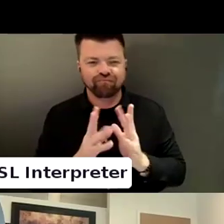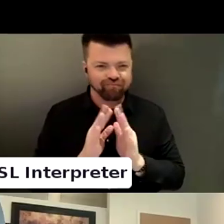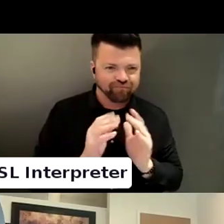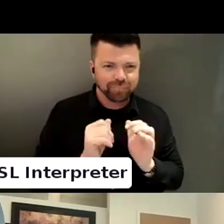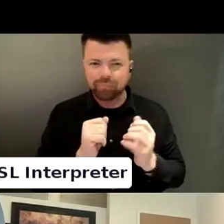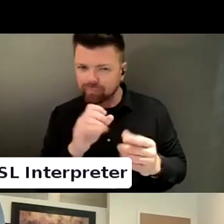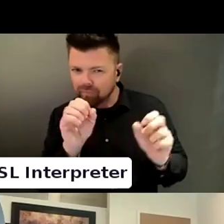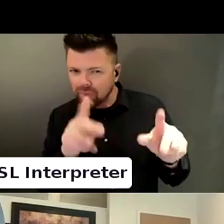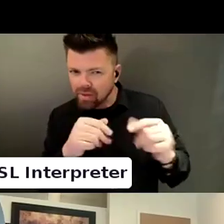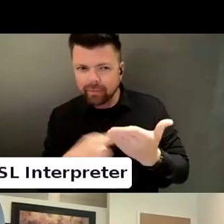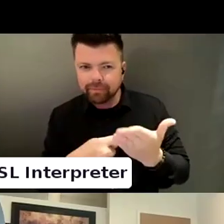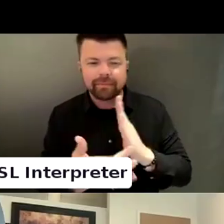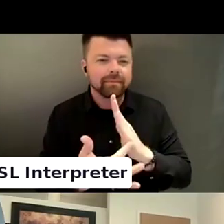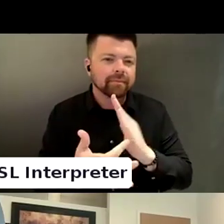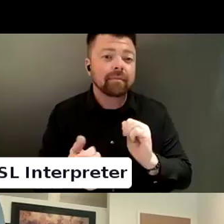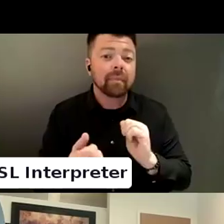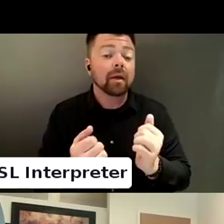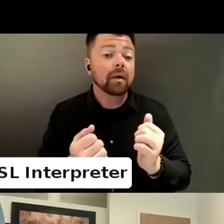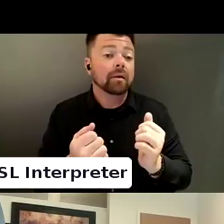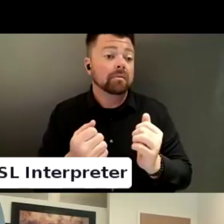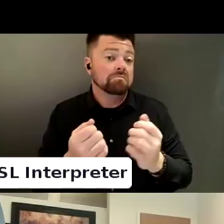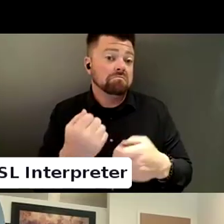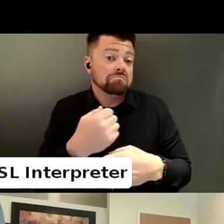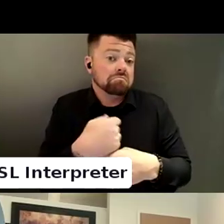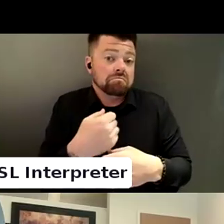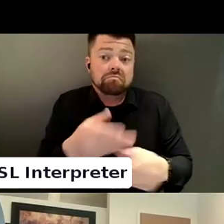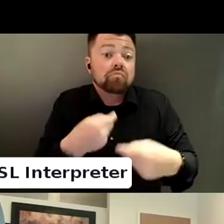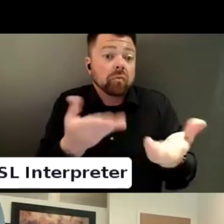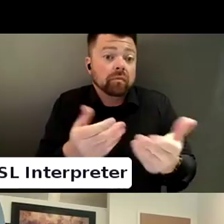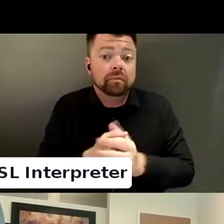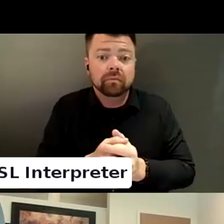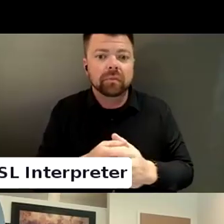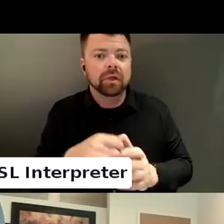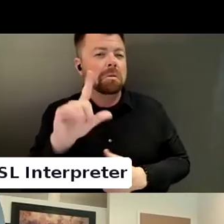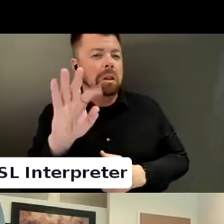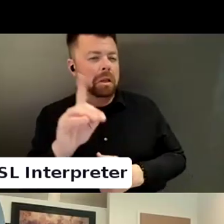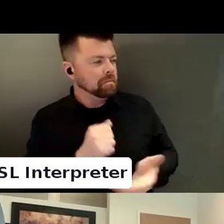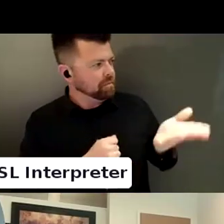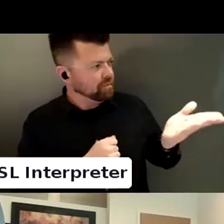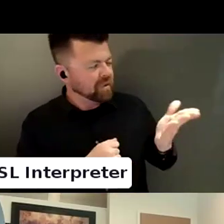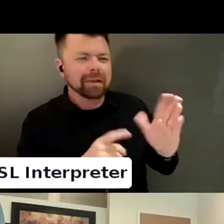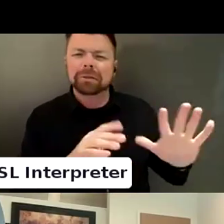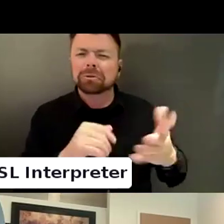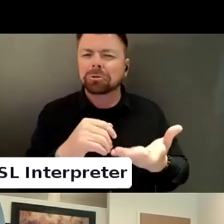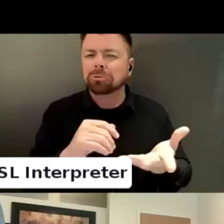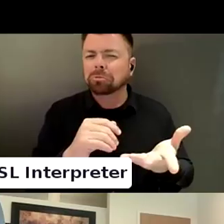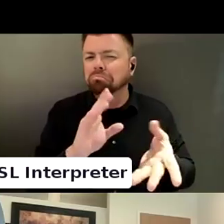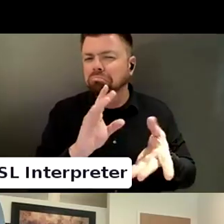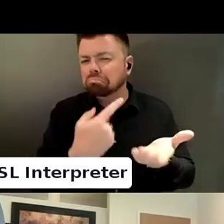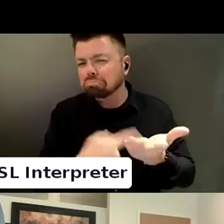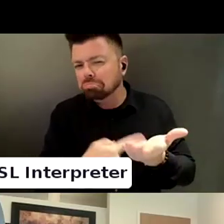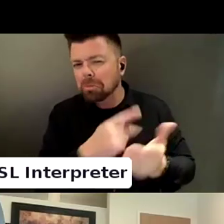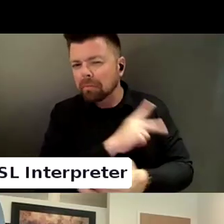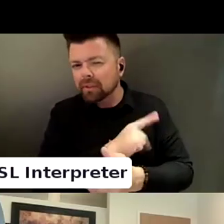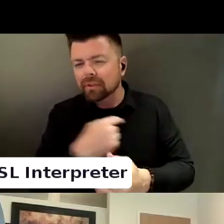those devices and make them available. So let's talk about what you just said about patients who would benefit